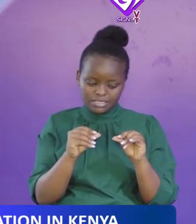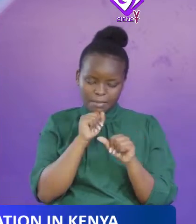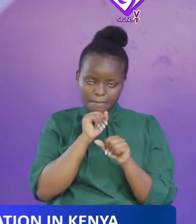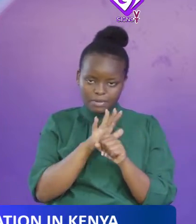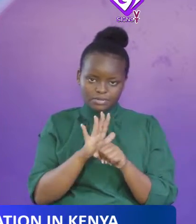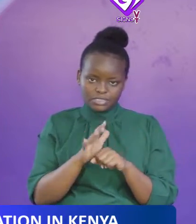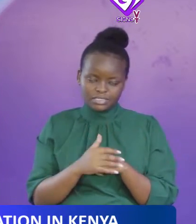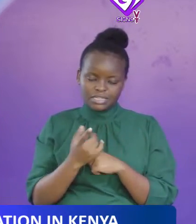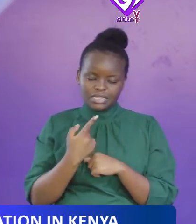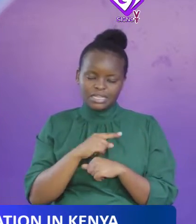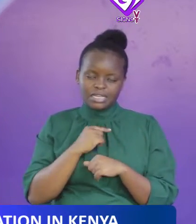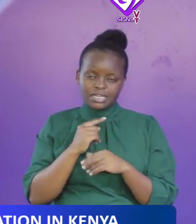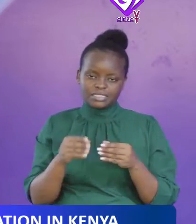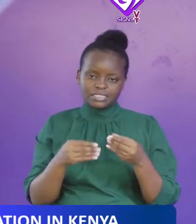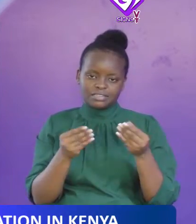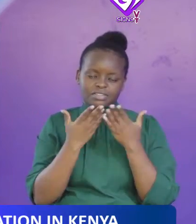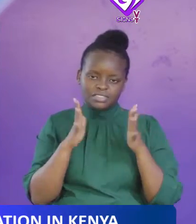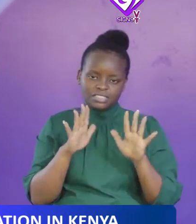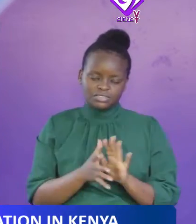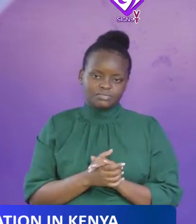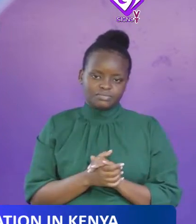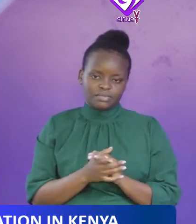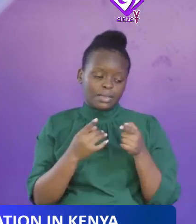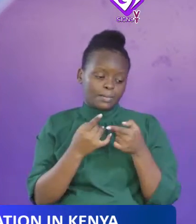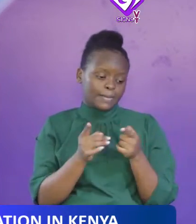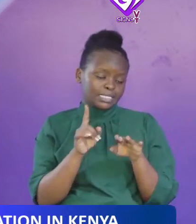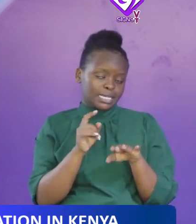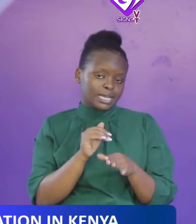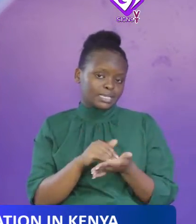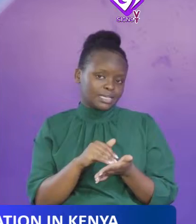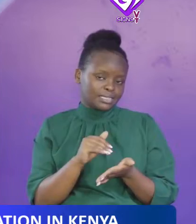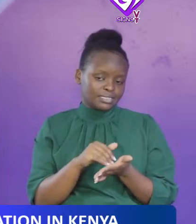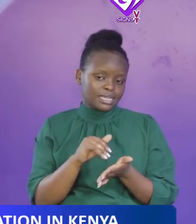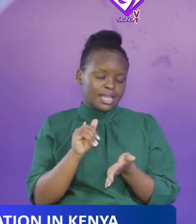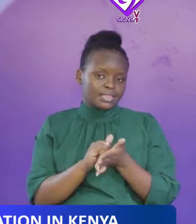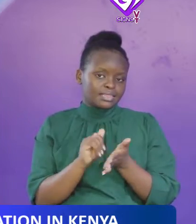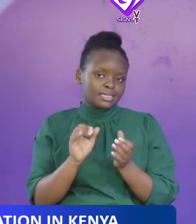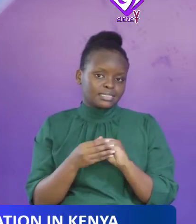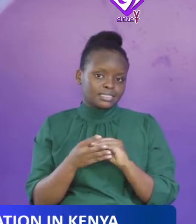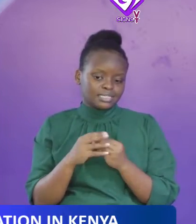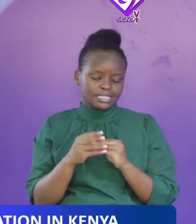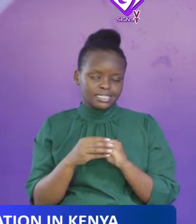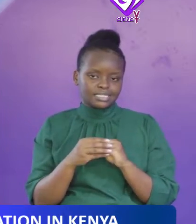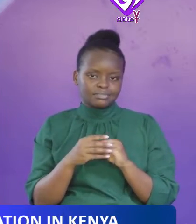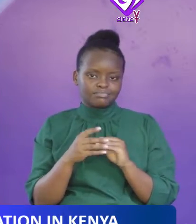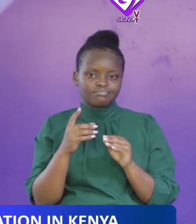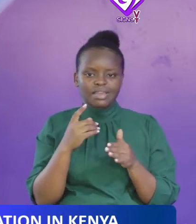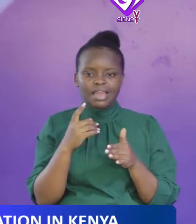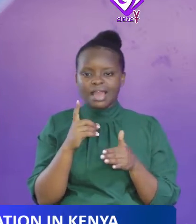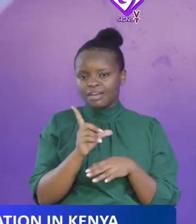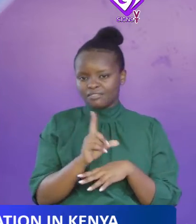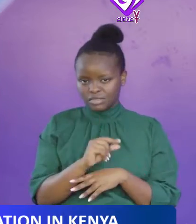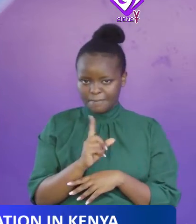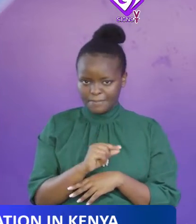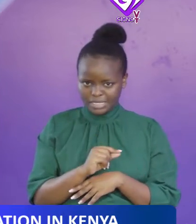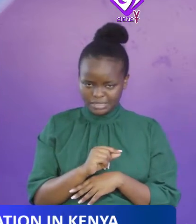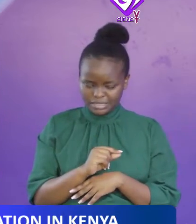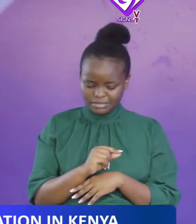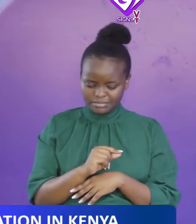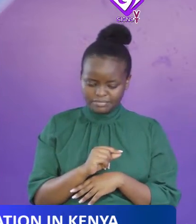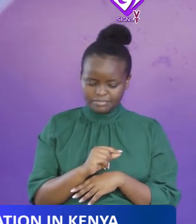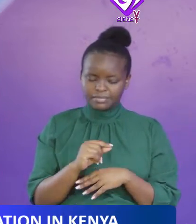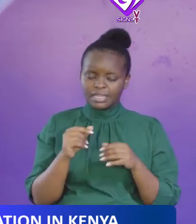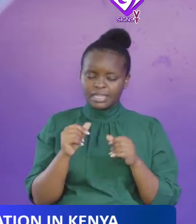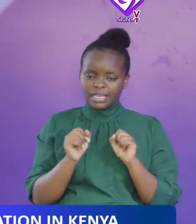promise that we've given. But again, that will create affordability. If we can spread